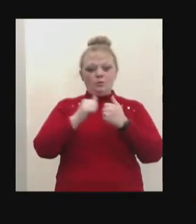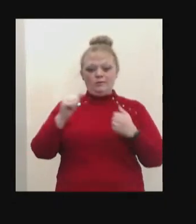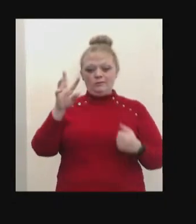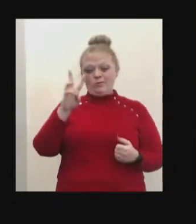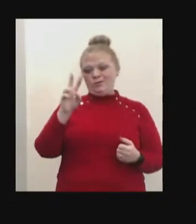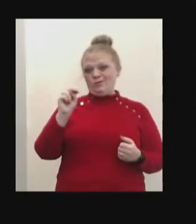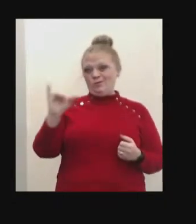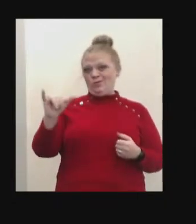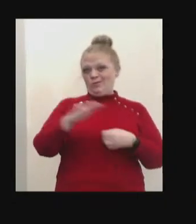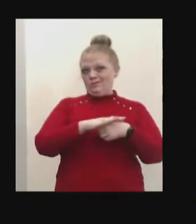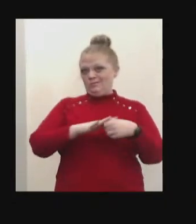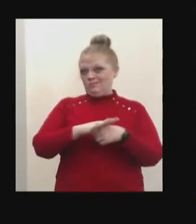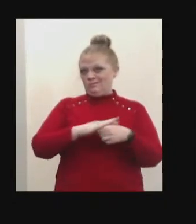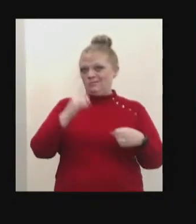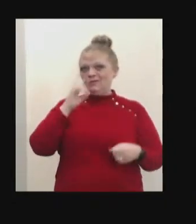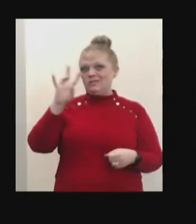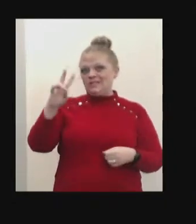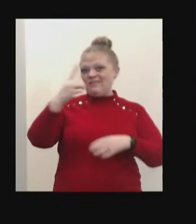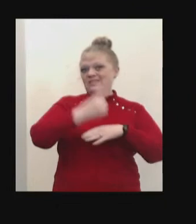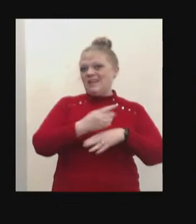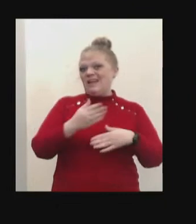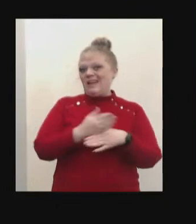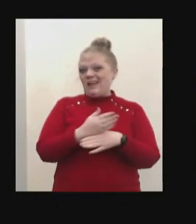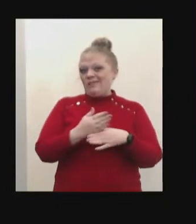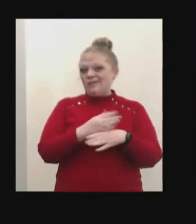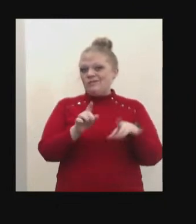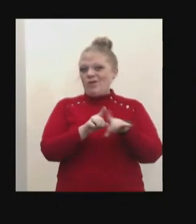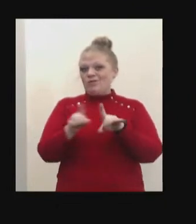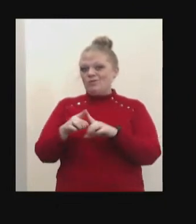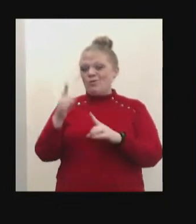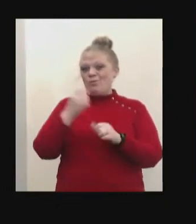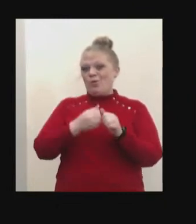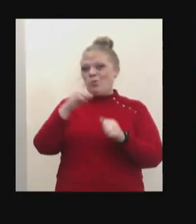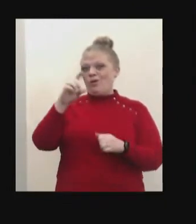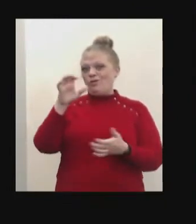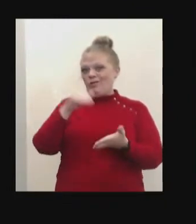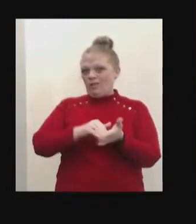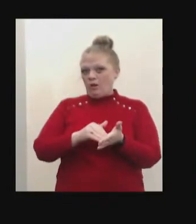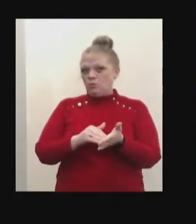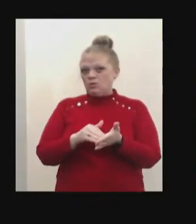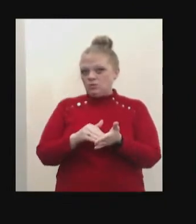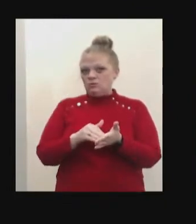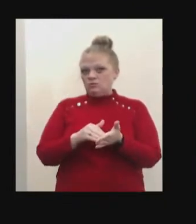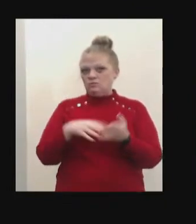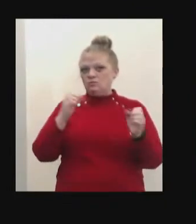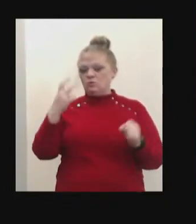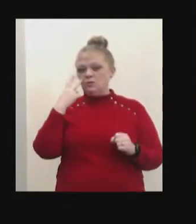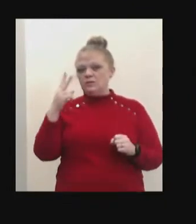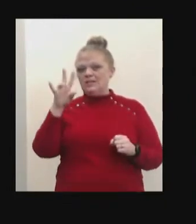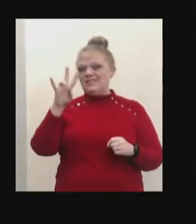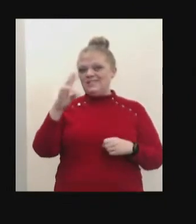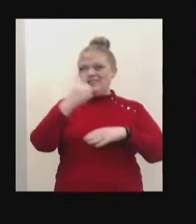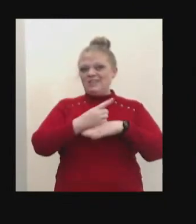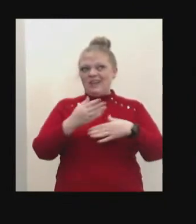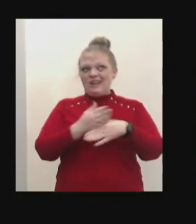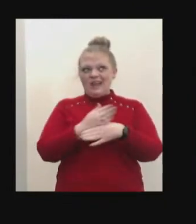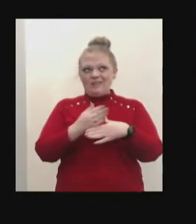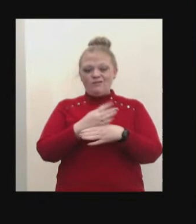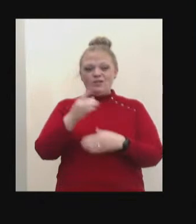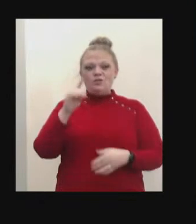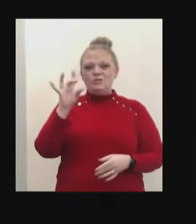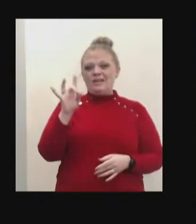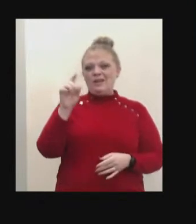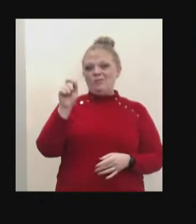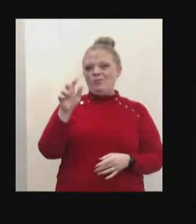region for a 7-day average, as well as the cases per 100,000. You can see the 7-day average for Erie County was